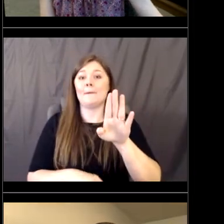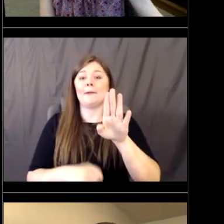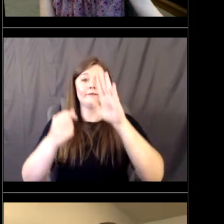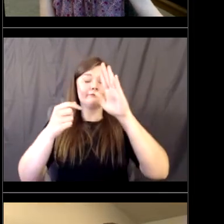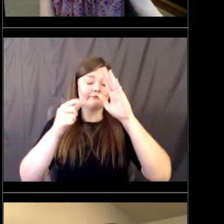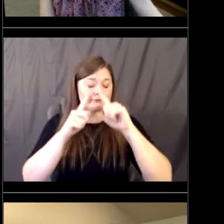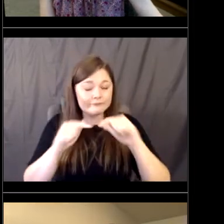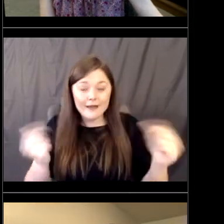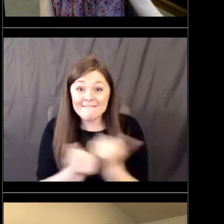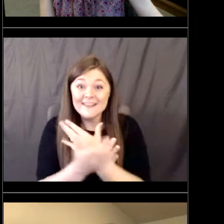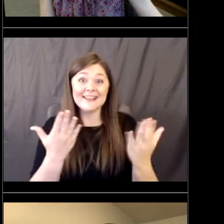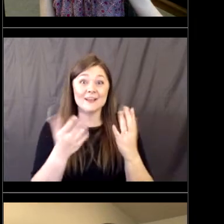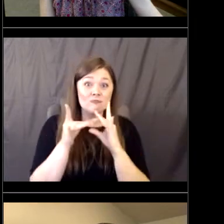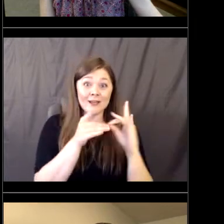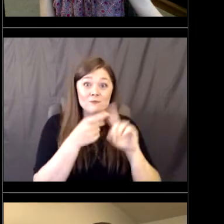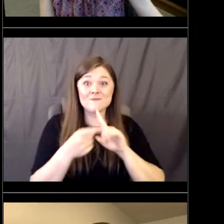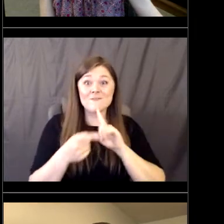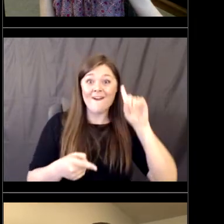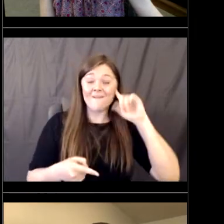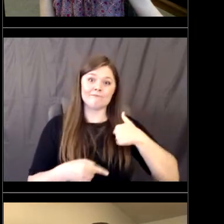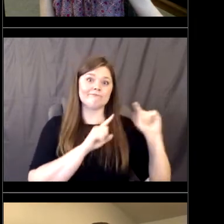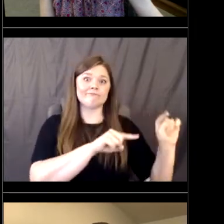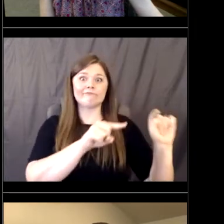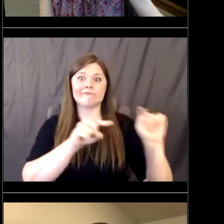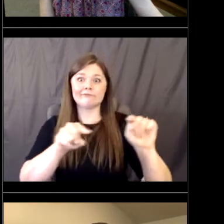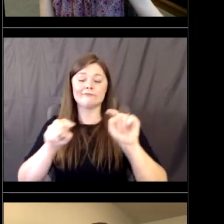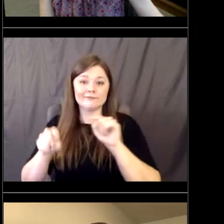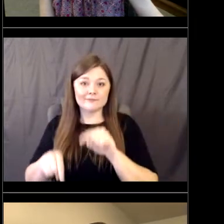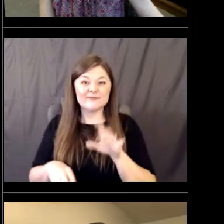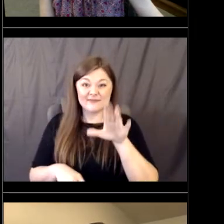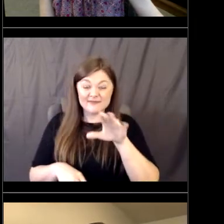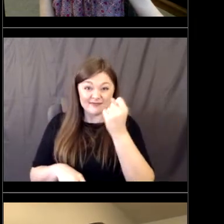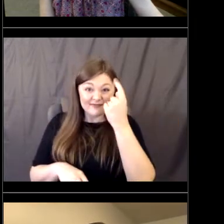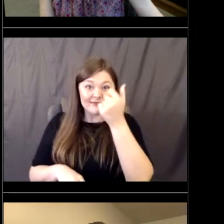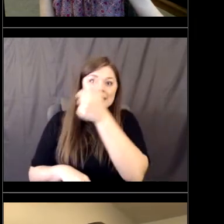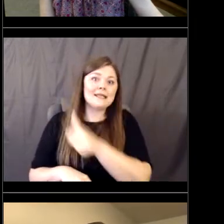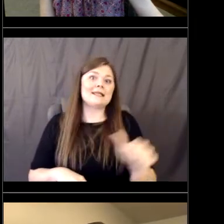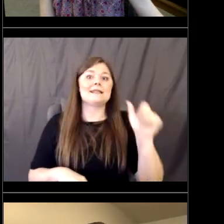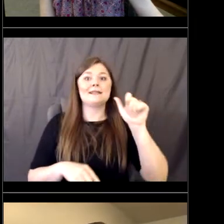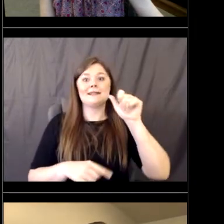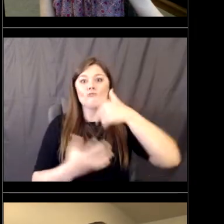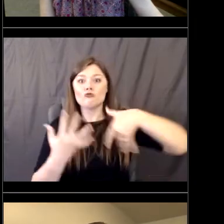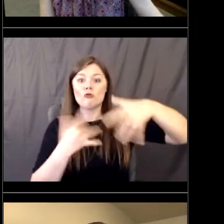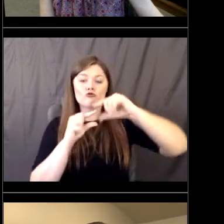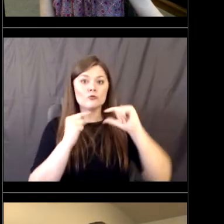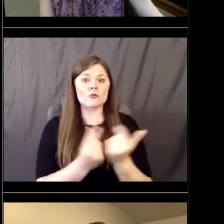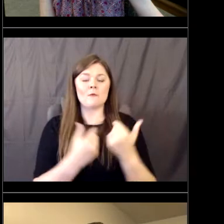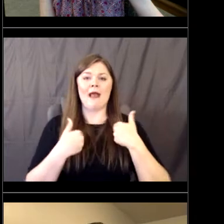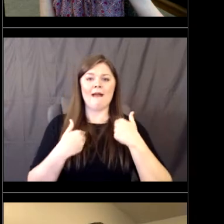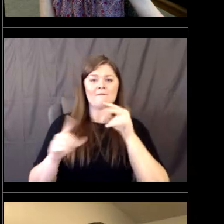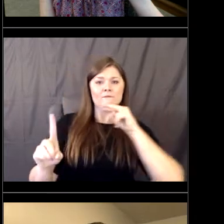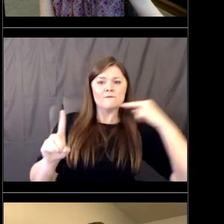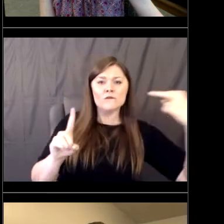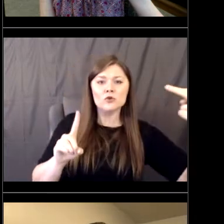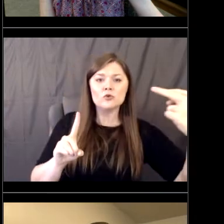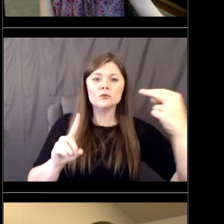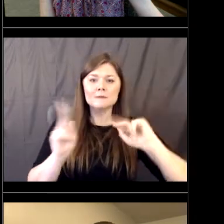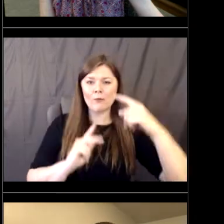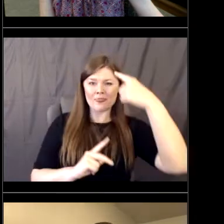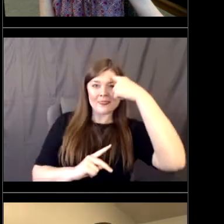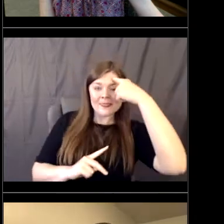deaf related. And like with any social group, there are views and ways in which people think and talk about themselves